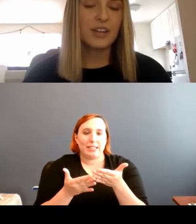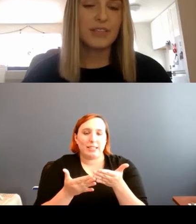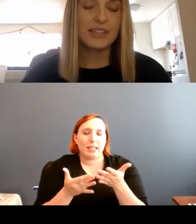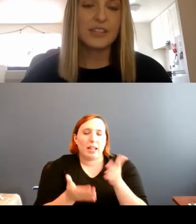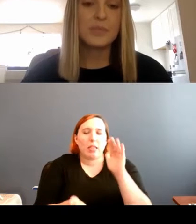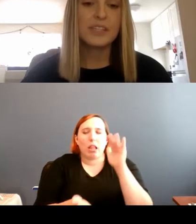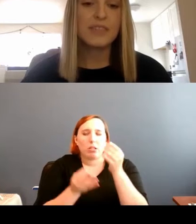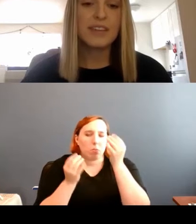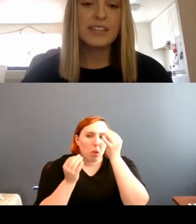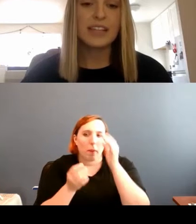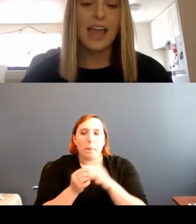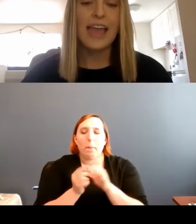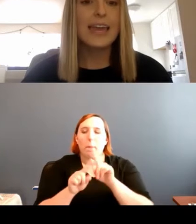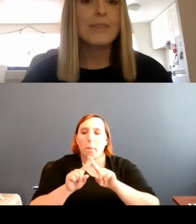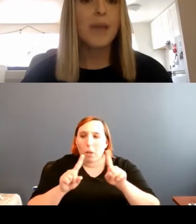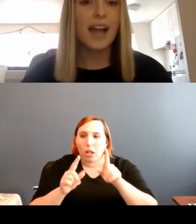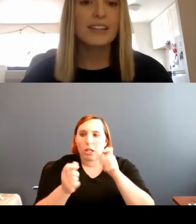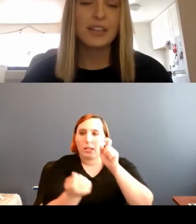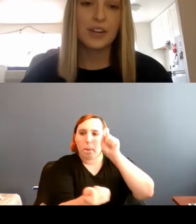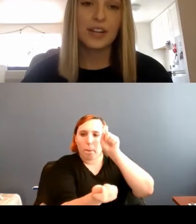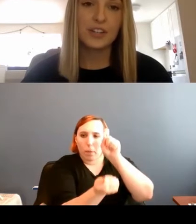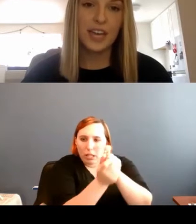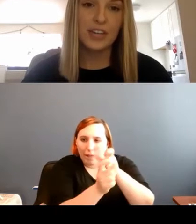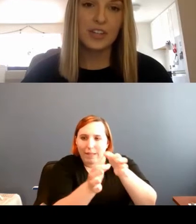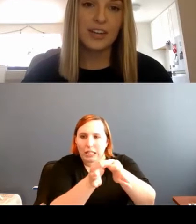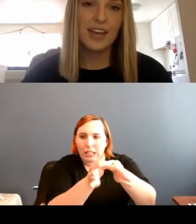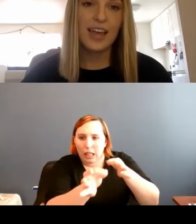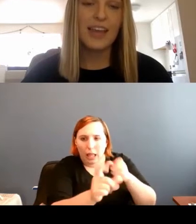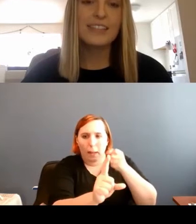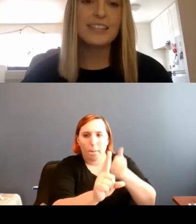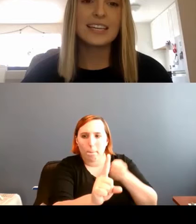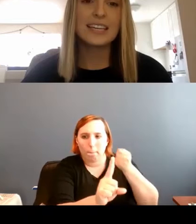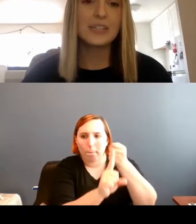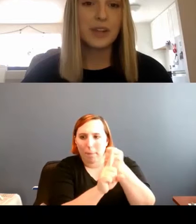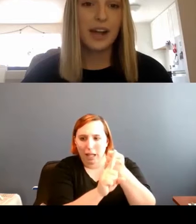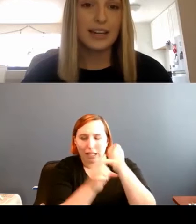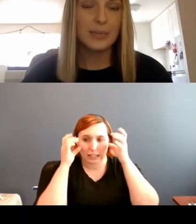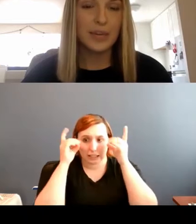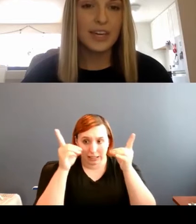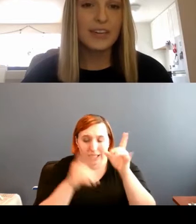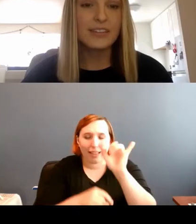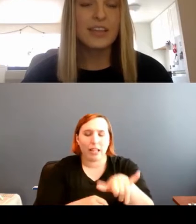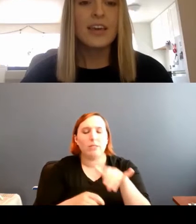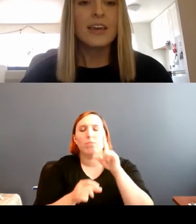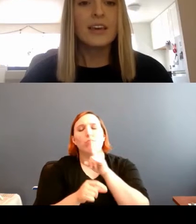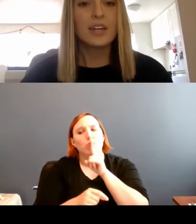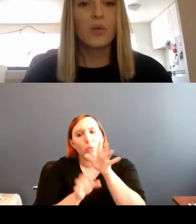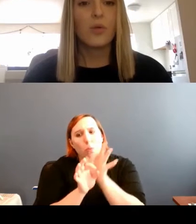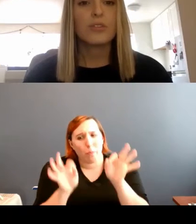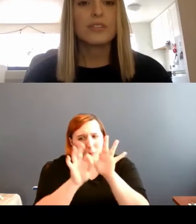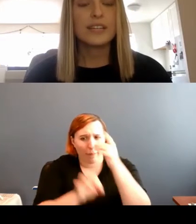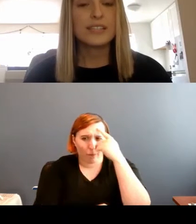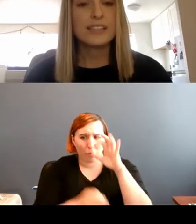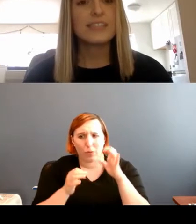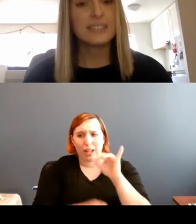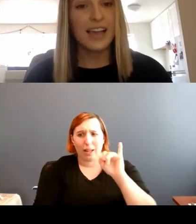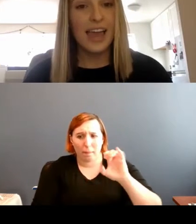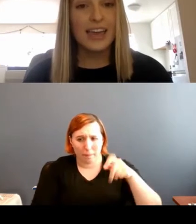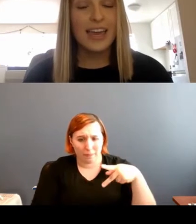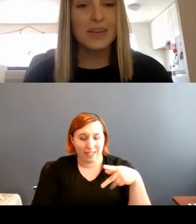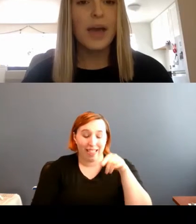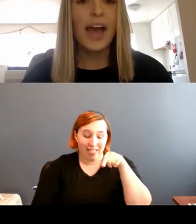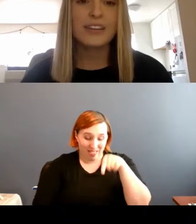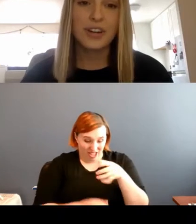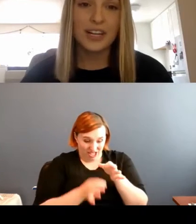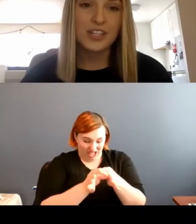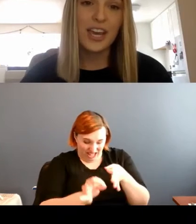less thought of is a specific delay impacting their education. And that's the key to an IEP is, does this